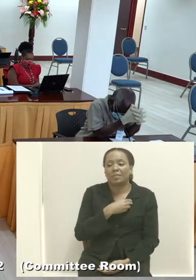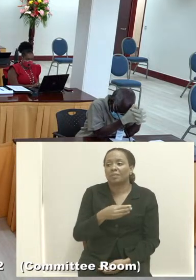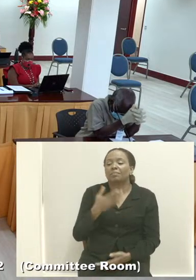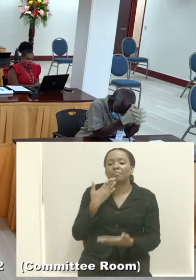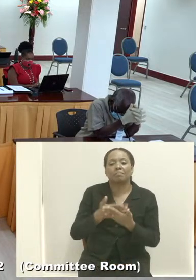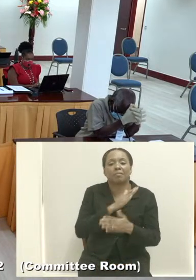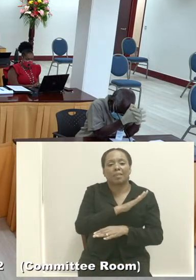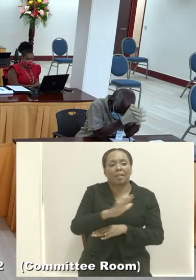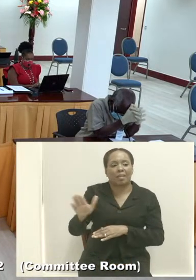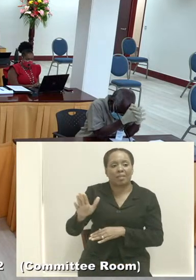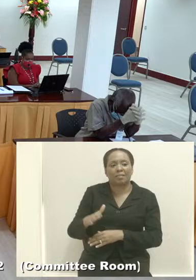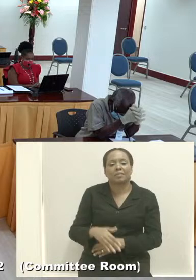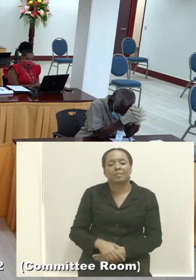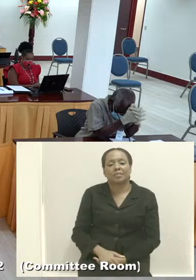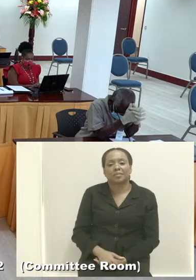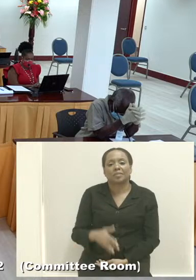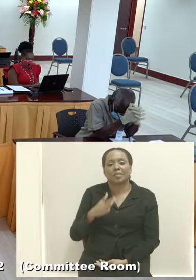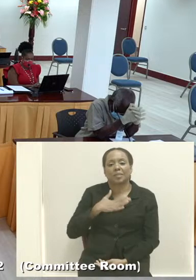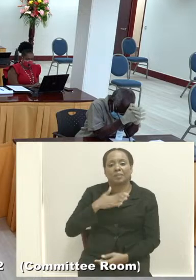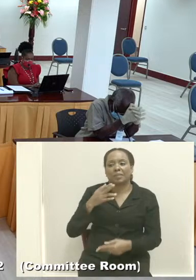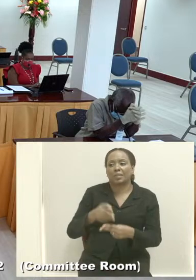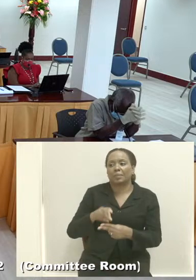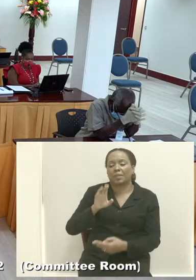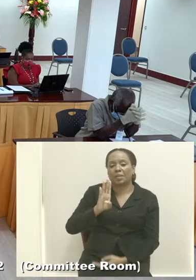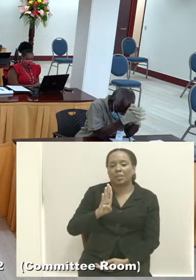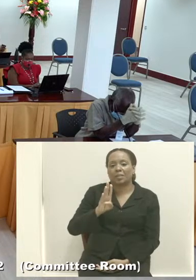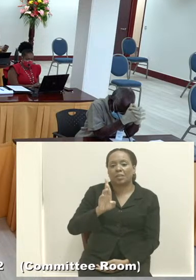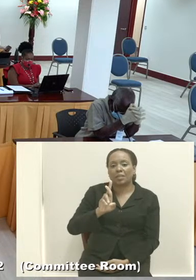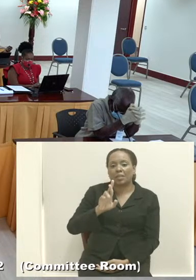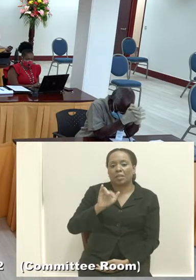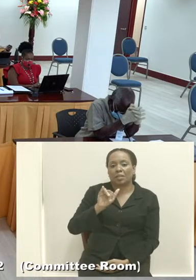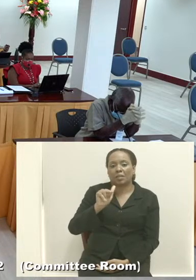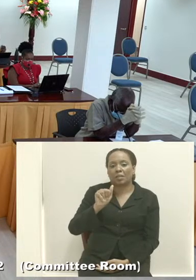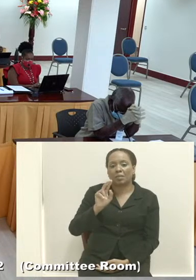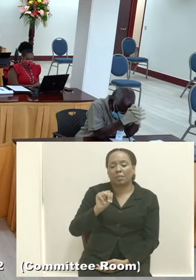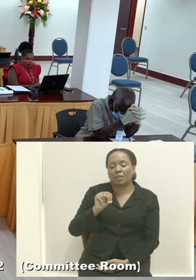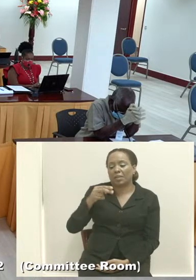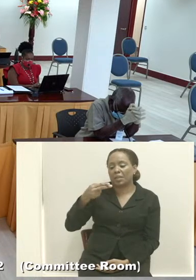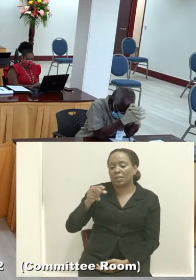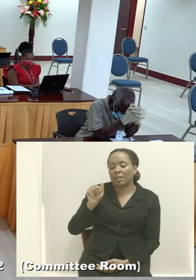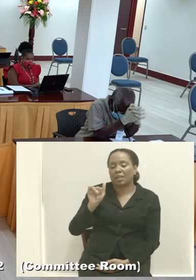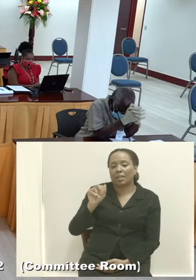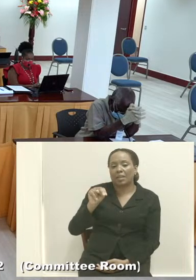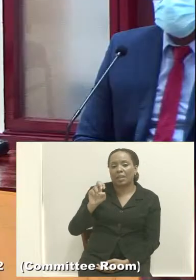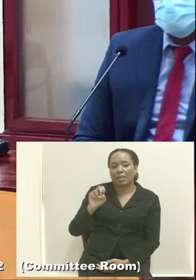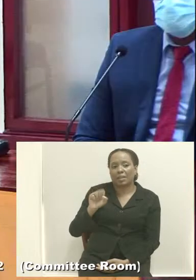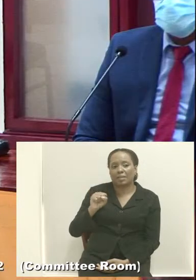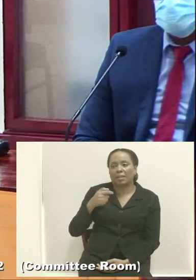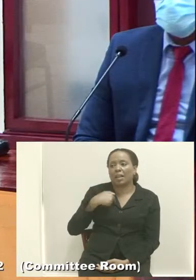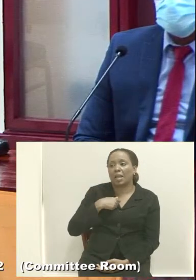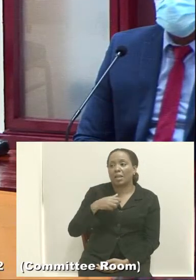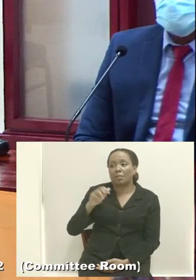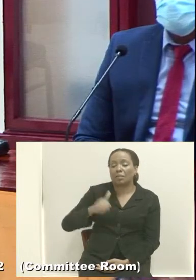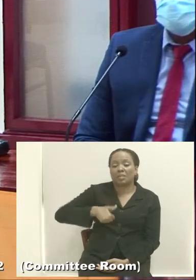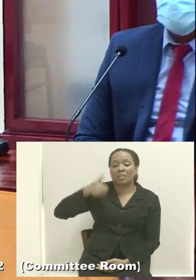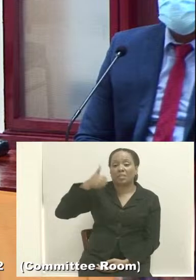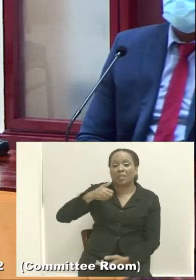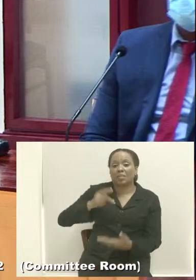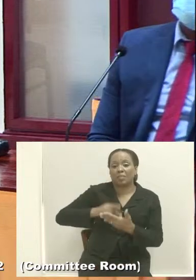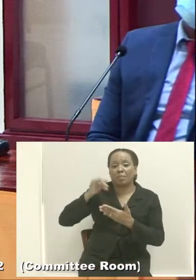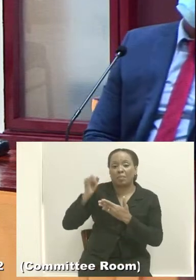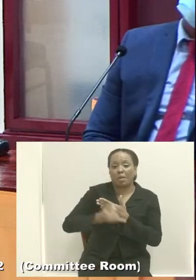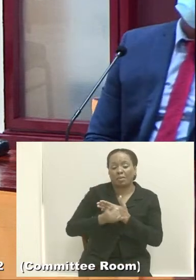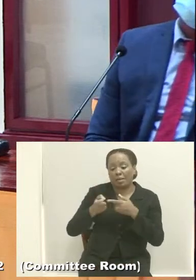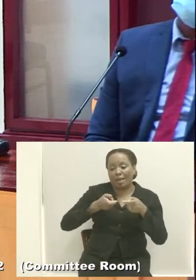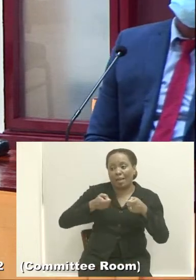Haynes. I am the Chief Project Analyst in the Research and Planning Unit in the Ministry of Energy, Small